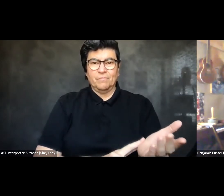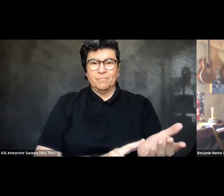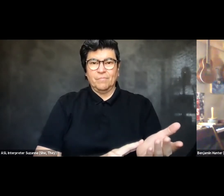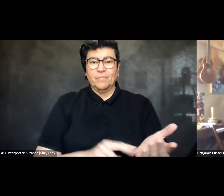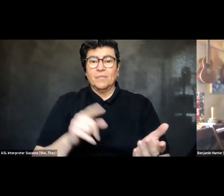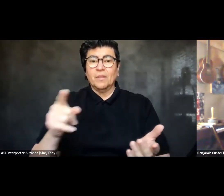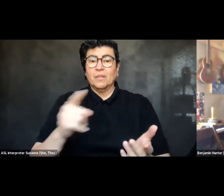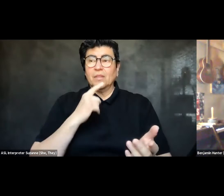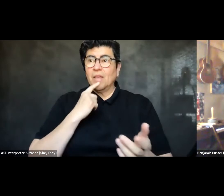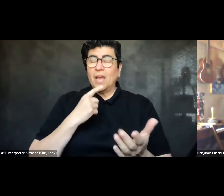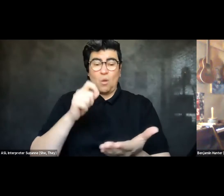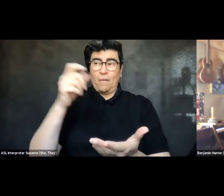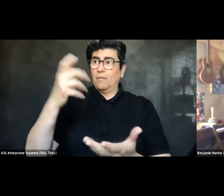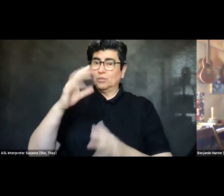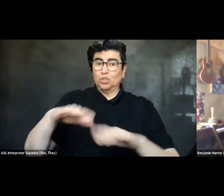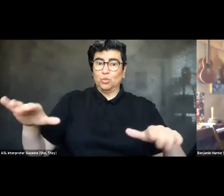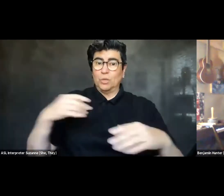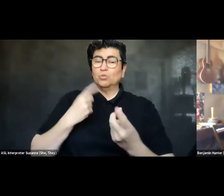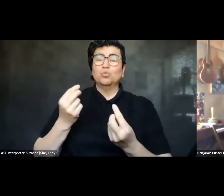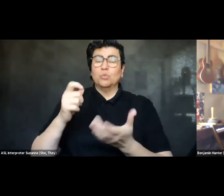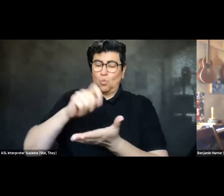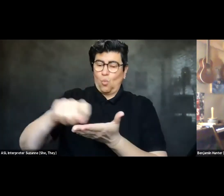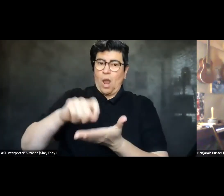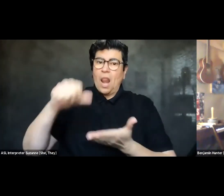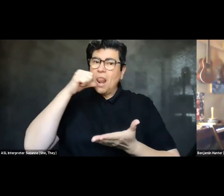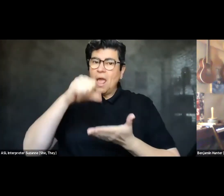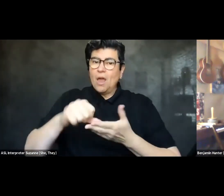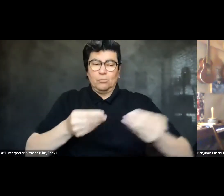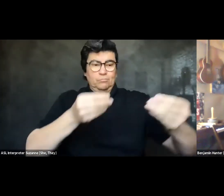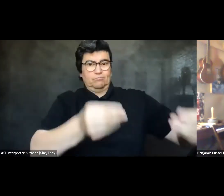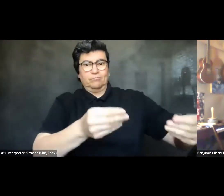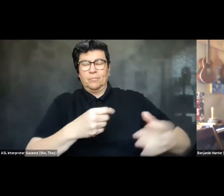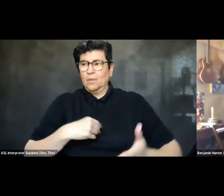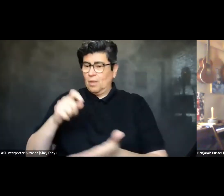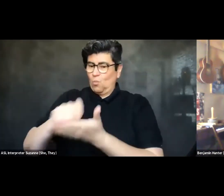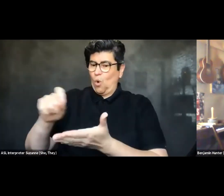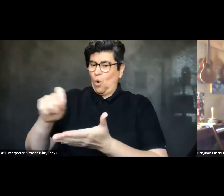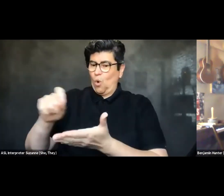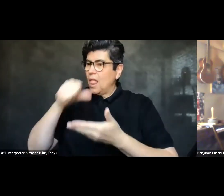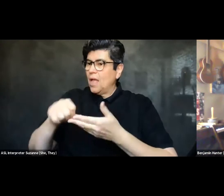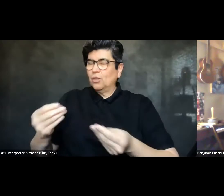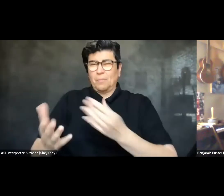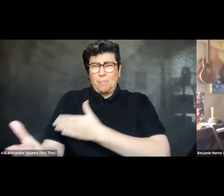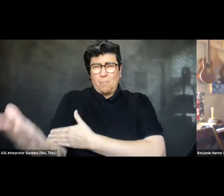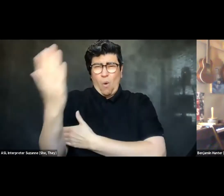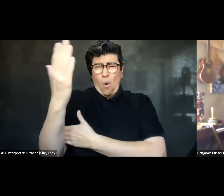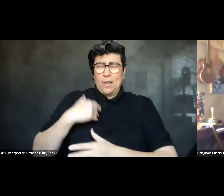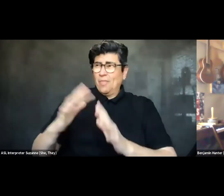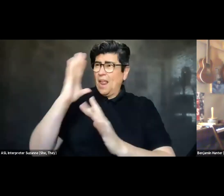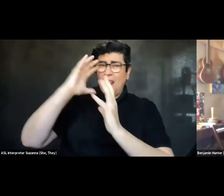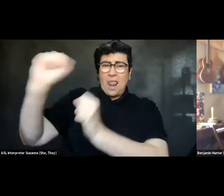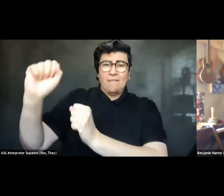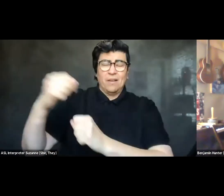They wrote a letter. They wrote a letter. Left early morning.